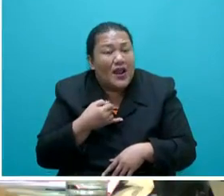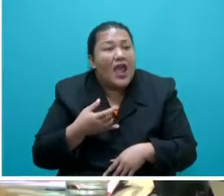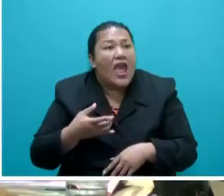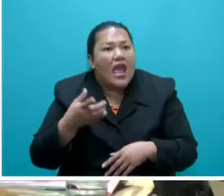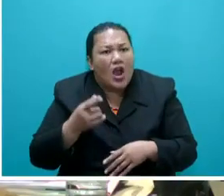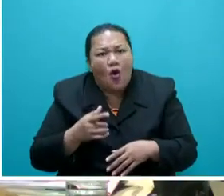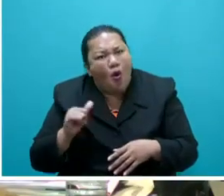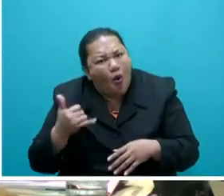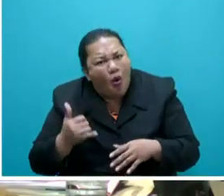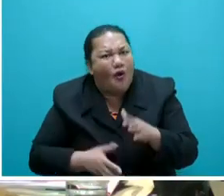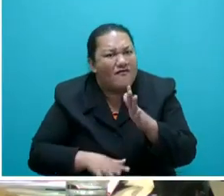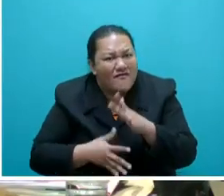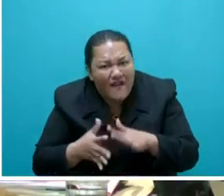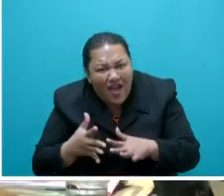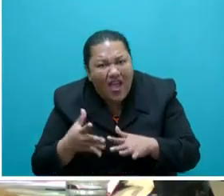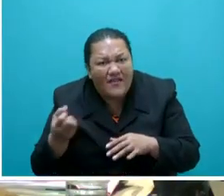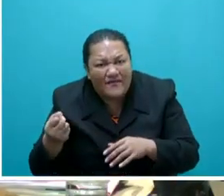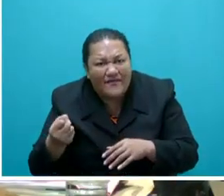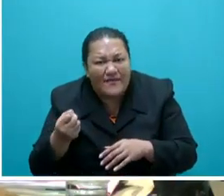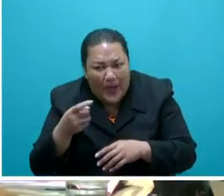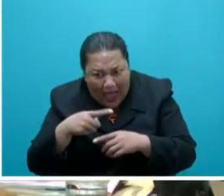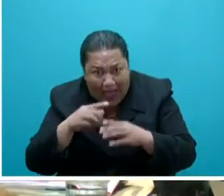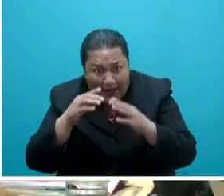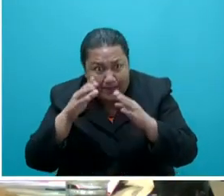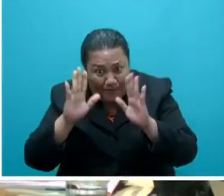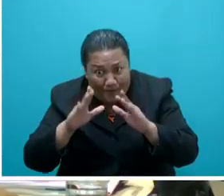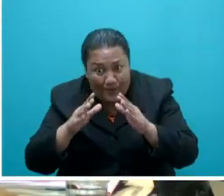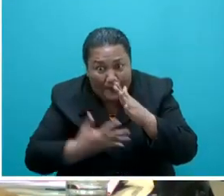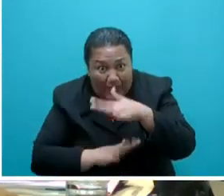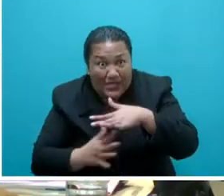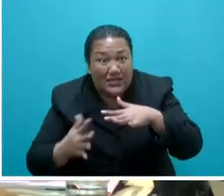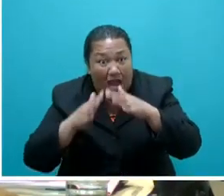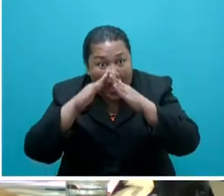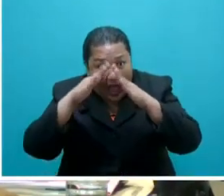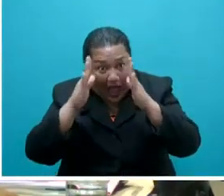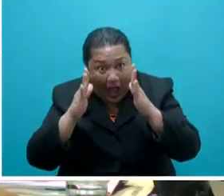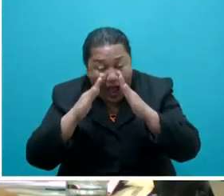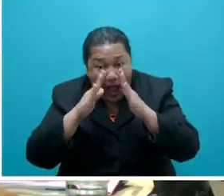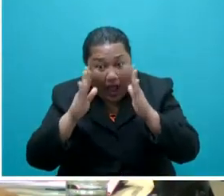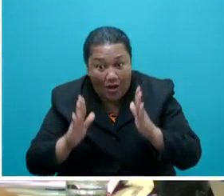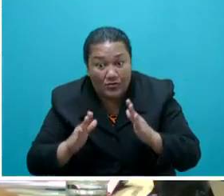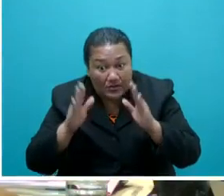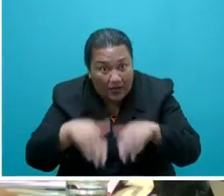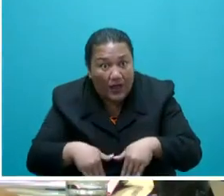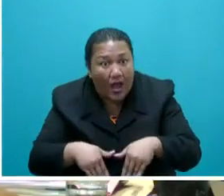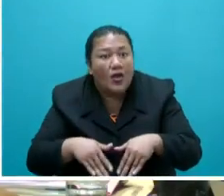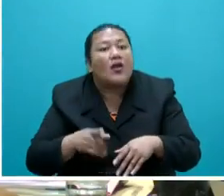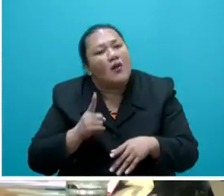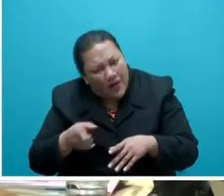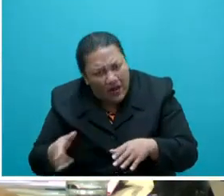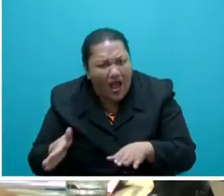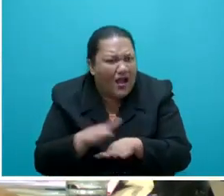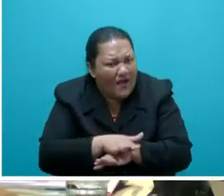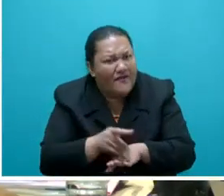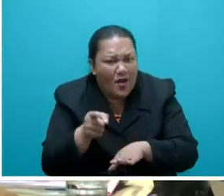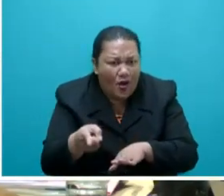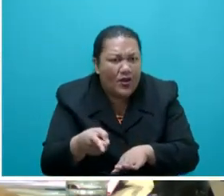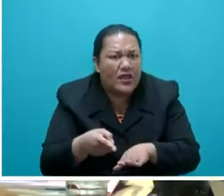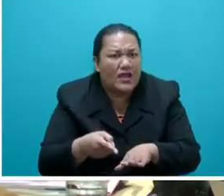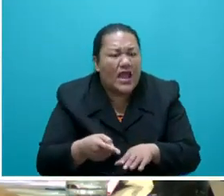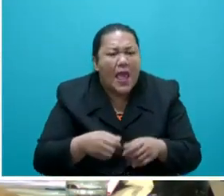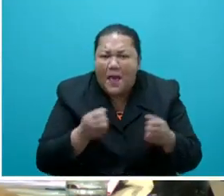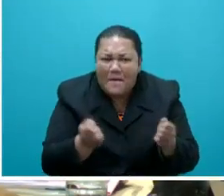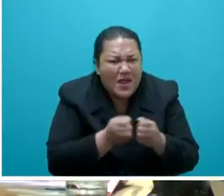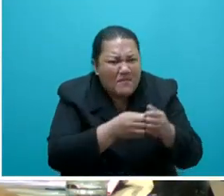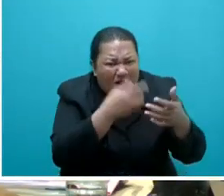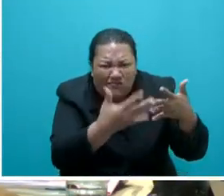next of kin to help with funeral expenses for the primary beneficiary. Also a $3,000 cover to be given to their next of